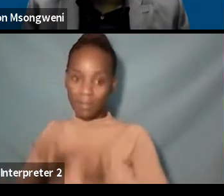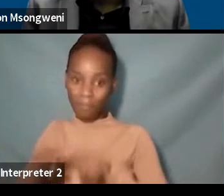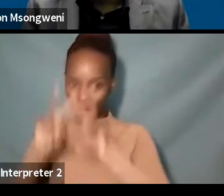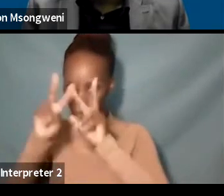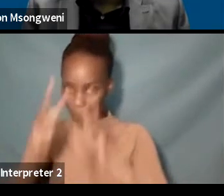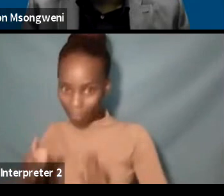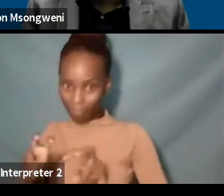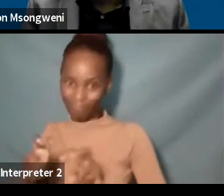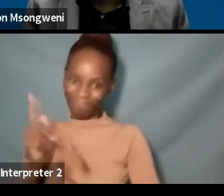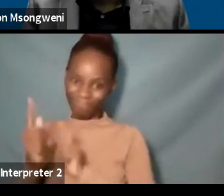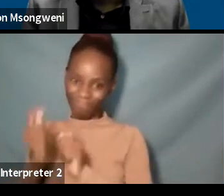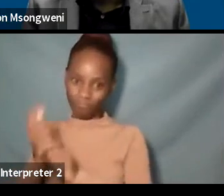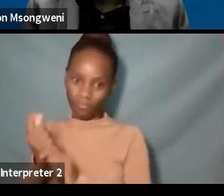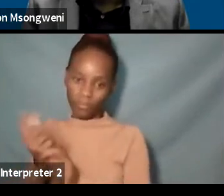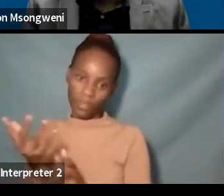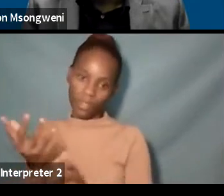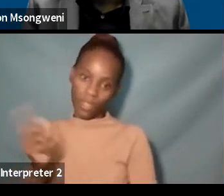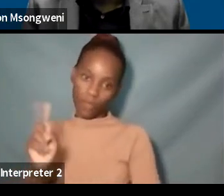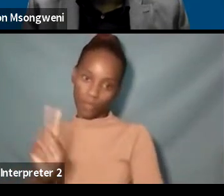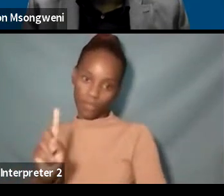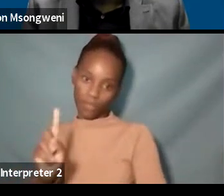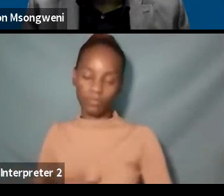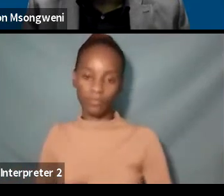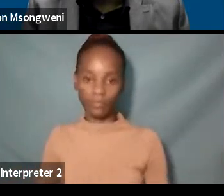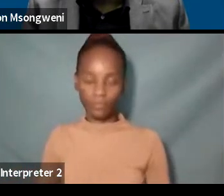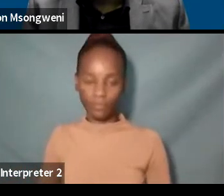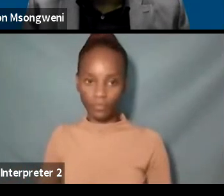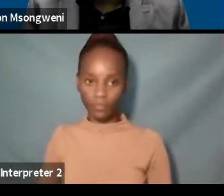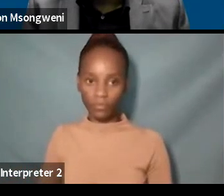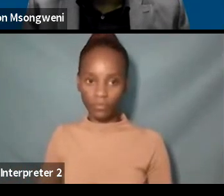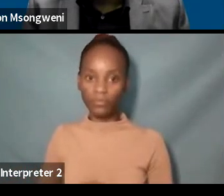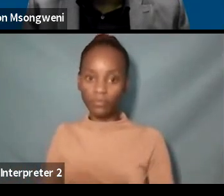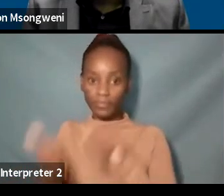All right, thank you very much. The next question.